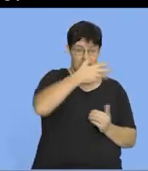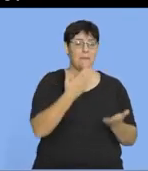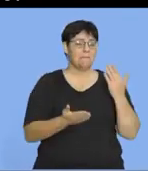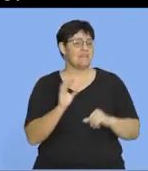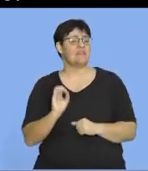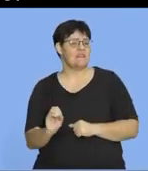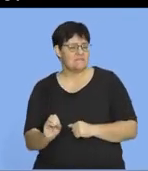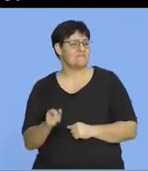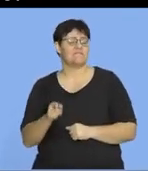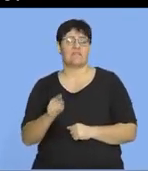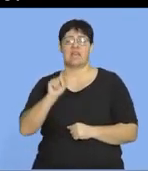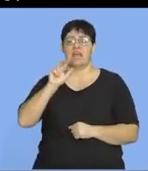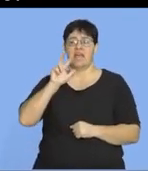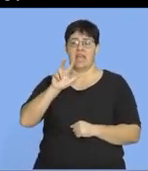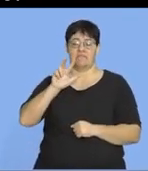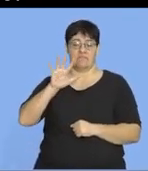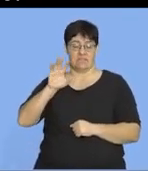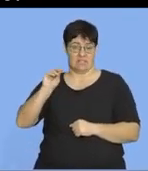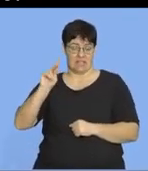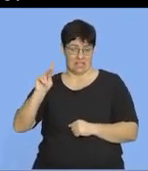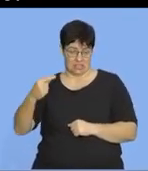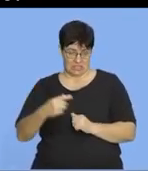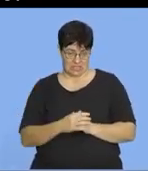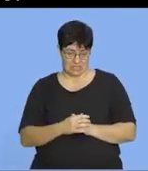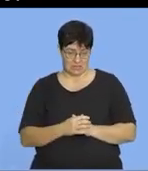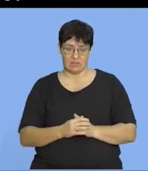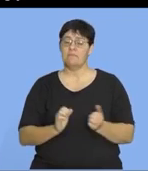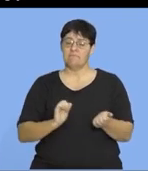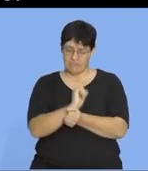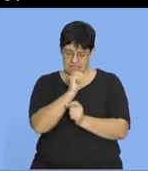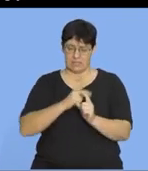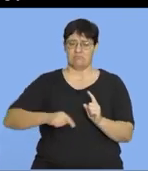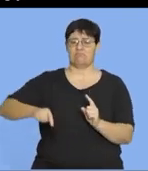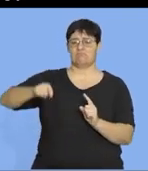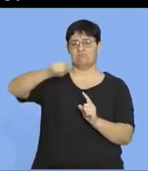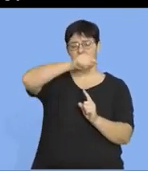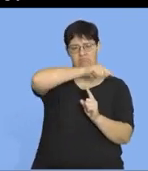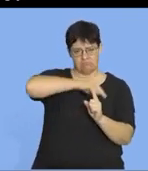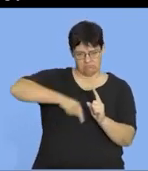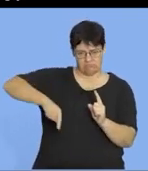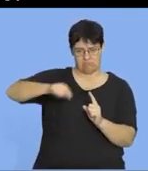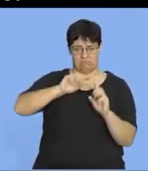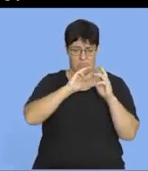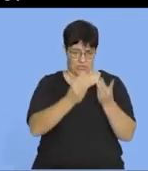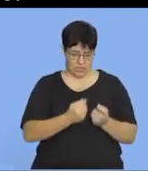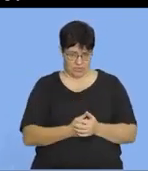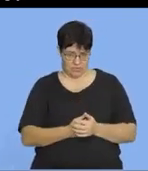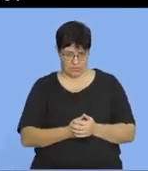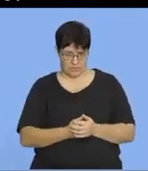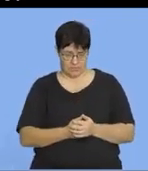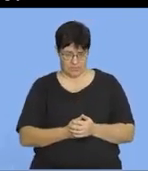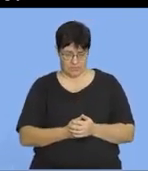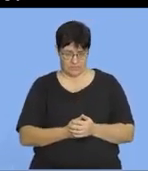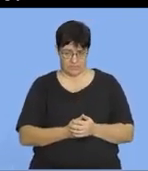mass of 850 kilograms, moves in a fixed circular orbit around the Earth. So we have